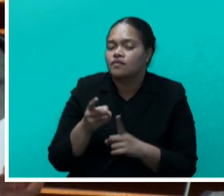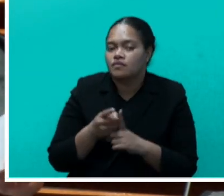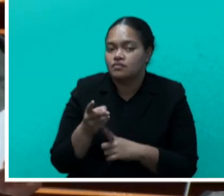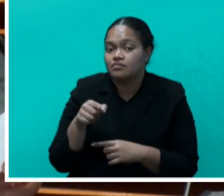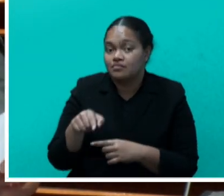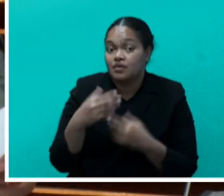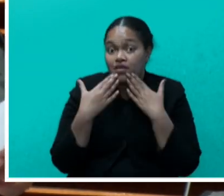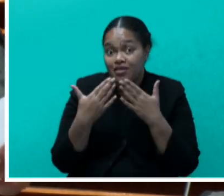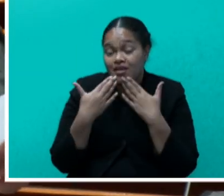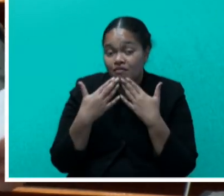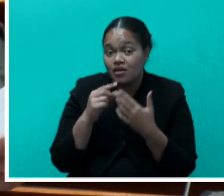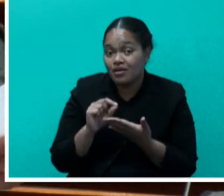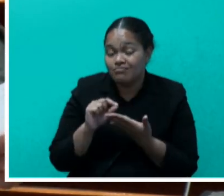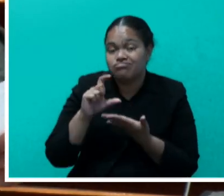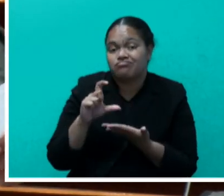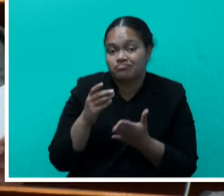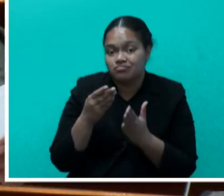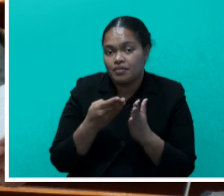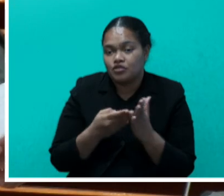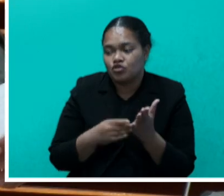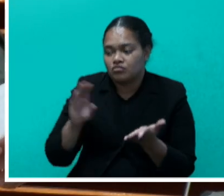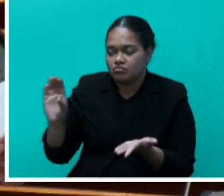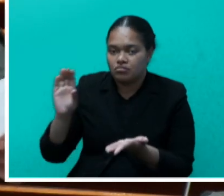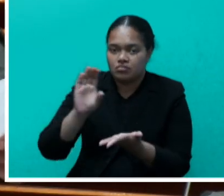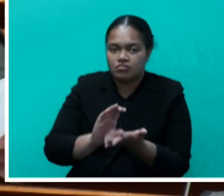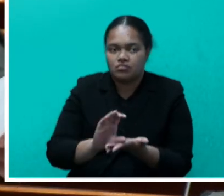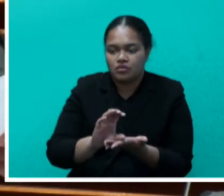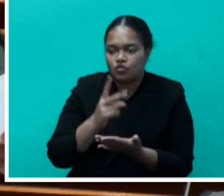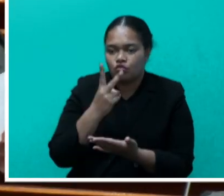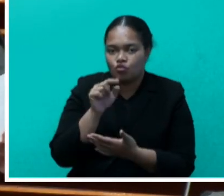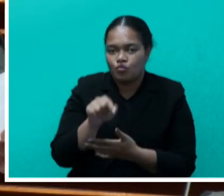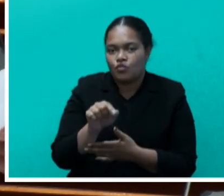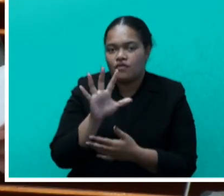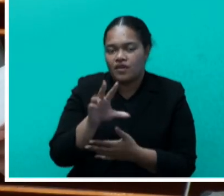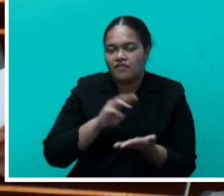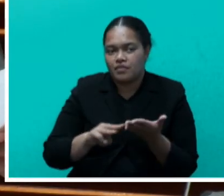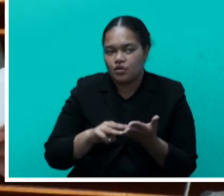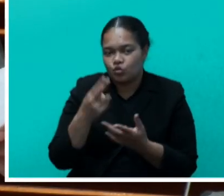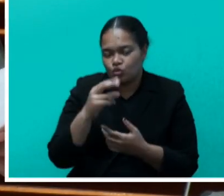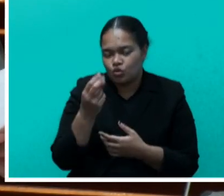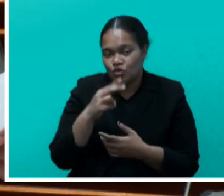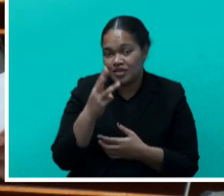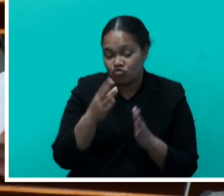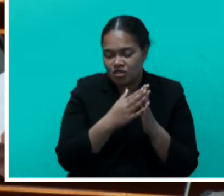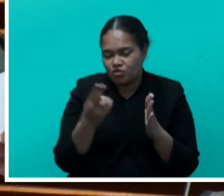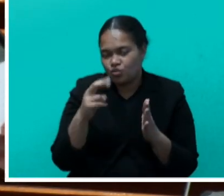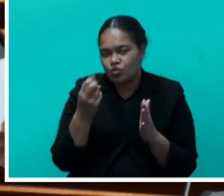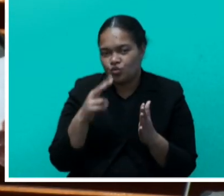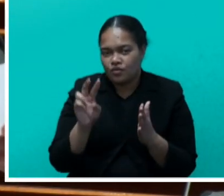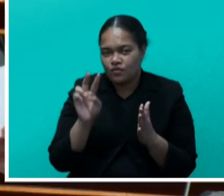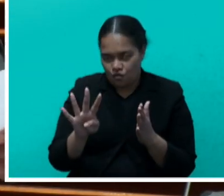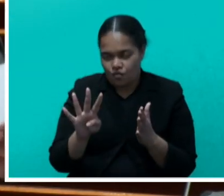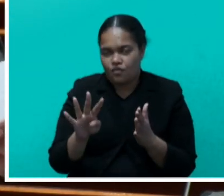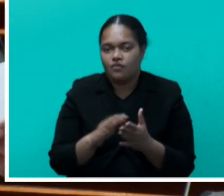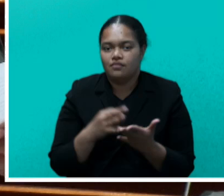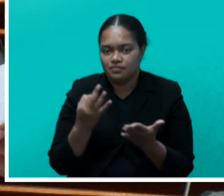thankful to the increase in the budget allocation for the ROI program for 2.5 million in the 2023-2024 financial year to 3 million in the